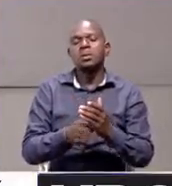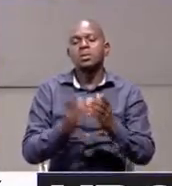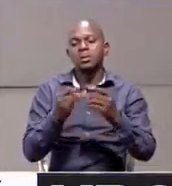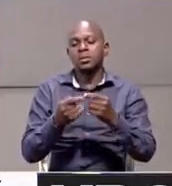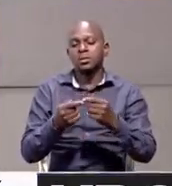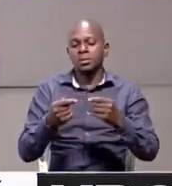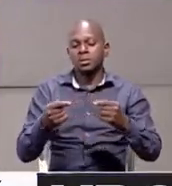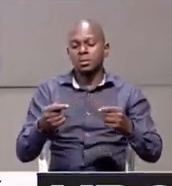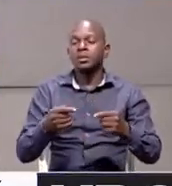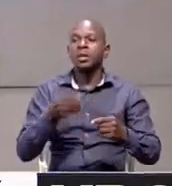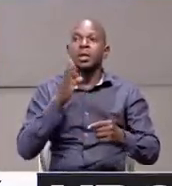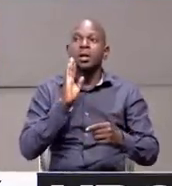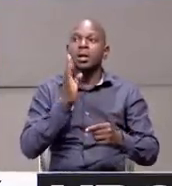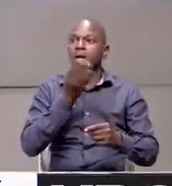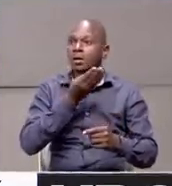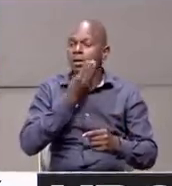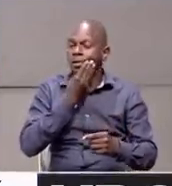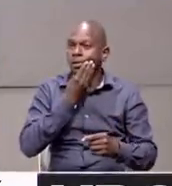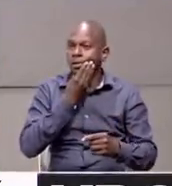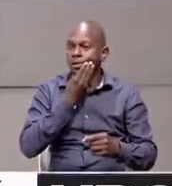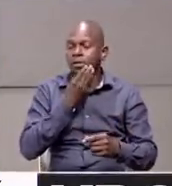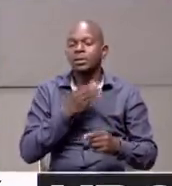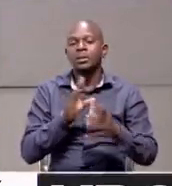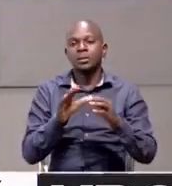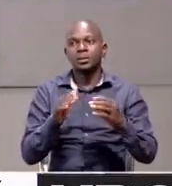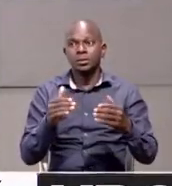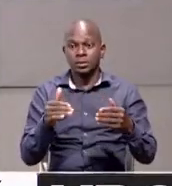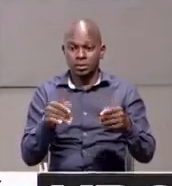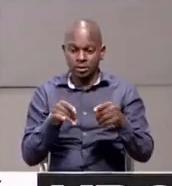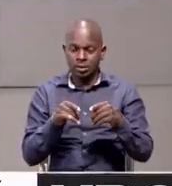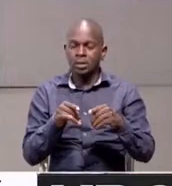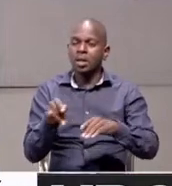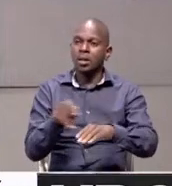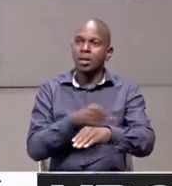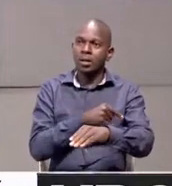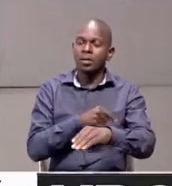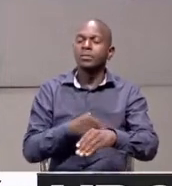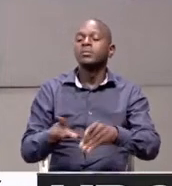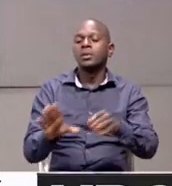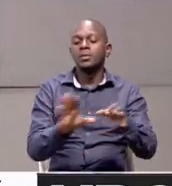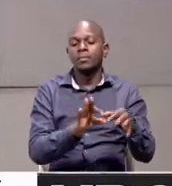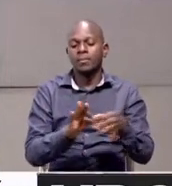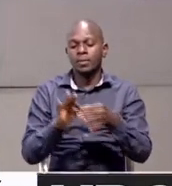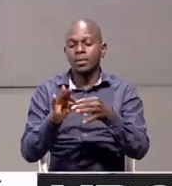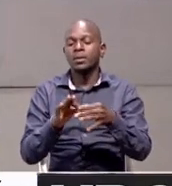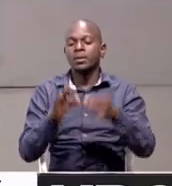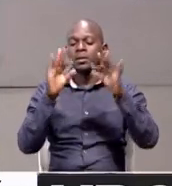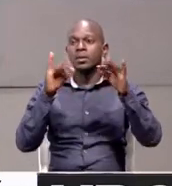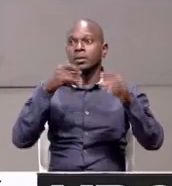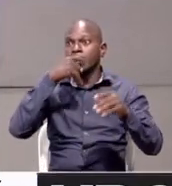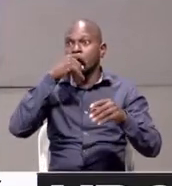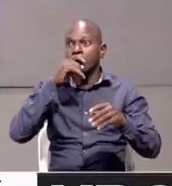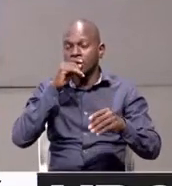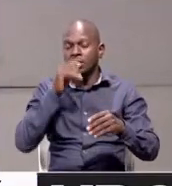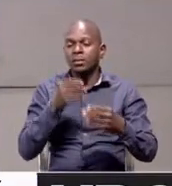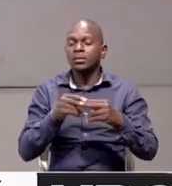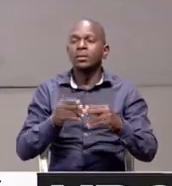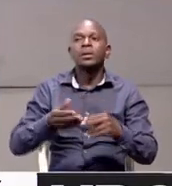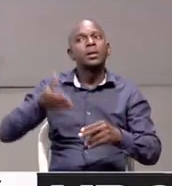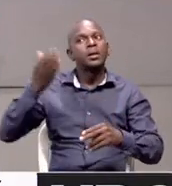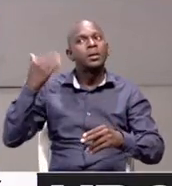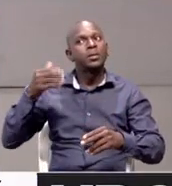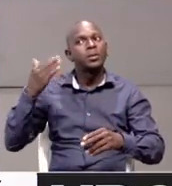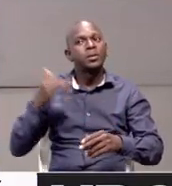against Mbabazi. John Patrick Amama Mbabazi is a long-time ally of President Museveni, starting way back